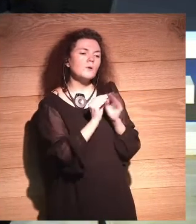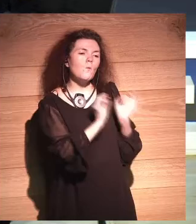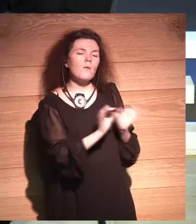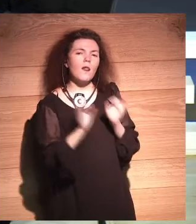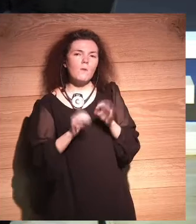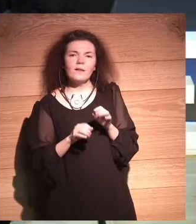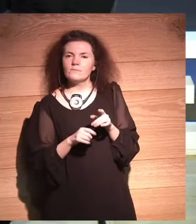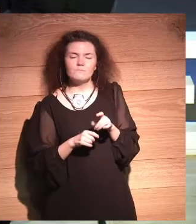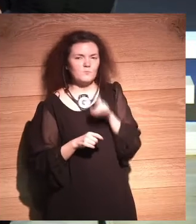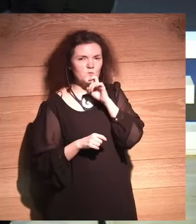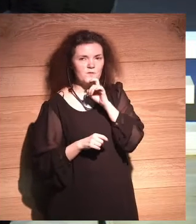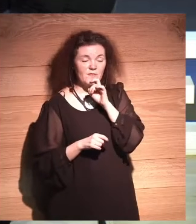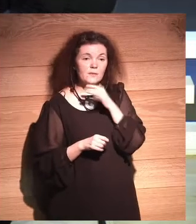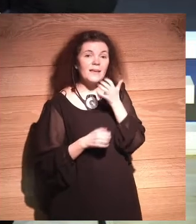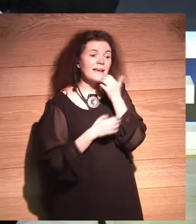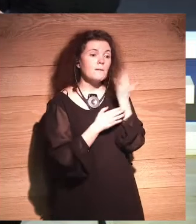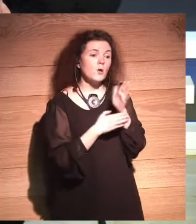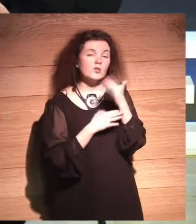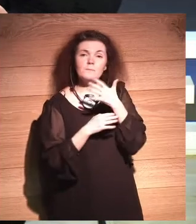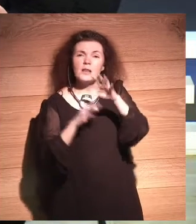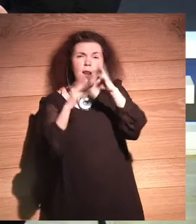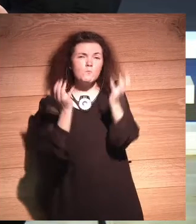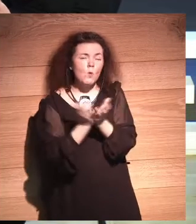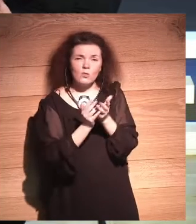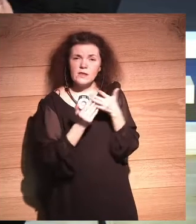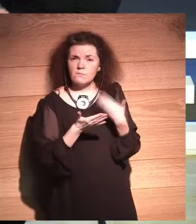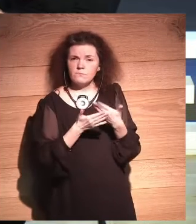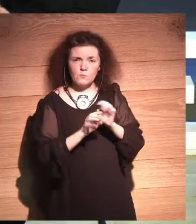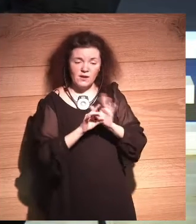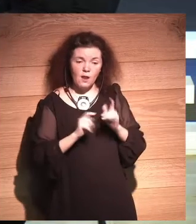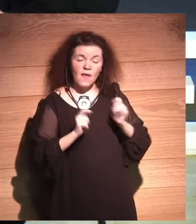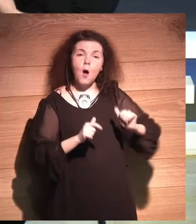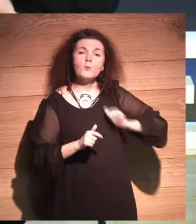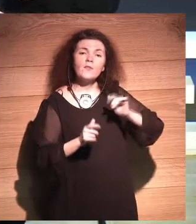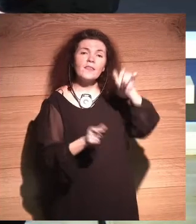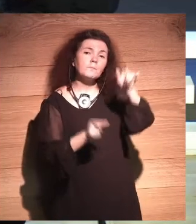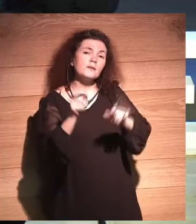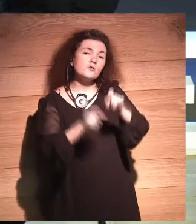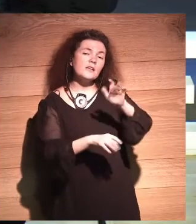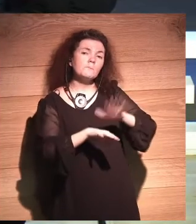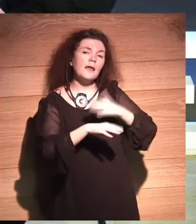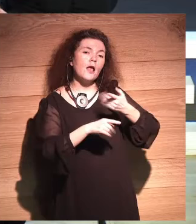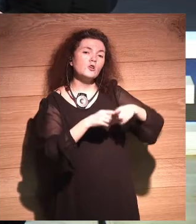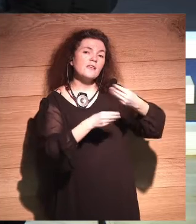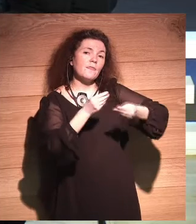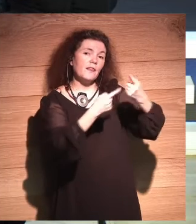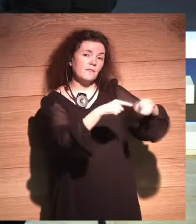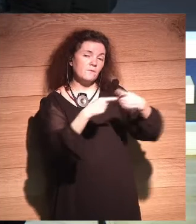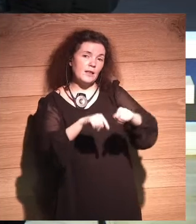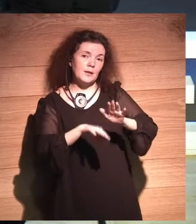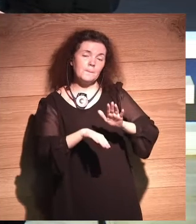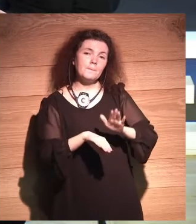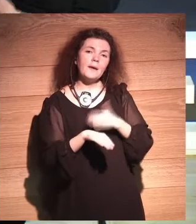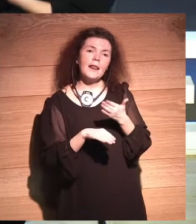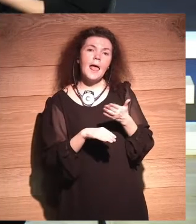seeing around the world is that they offer opportunities for people to do different things that suit their interests and suit their